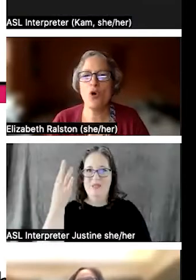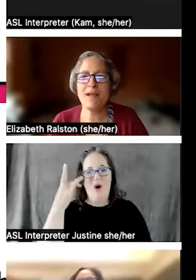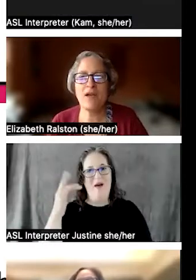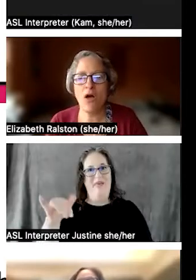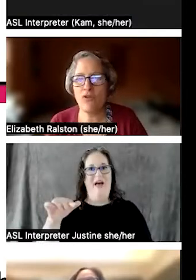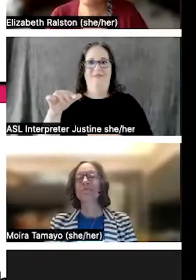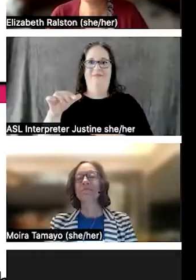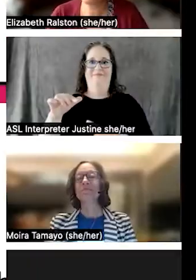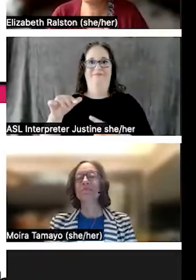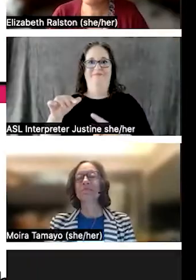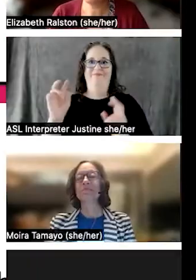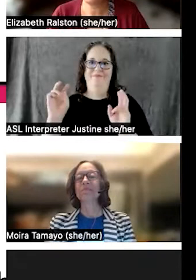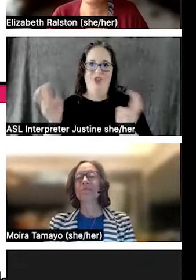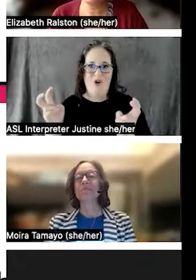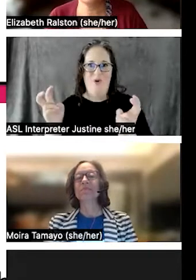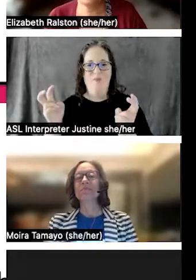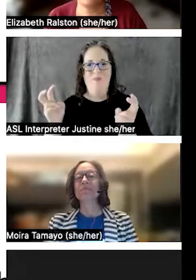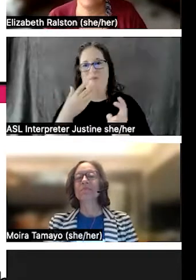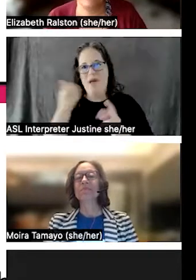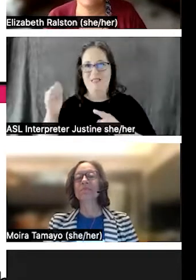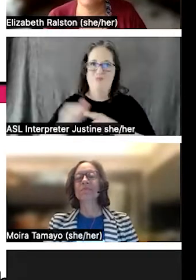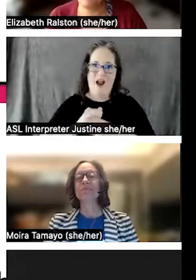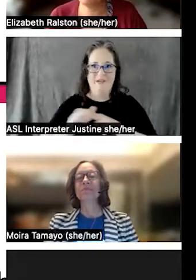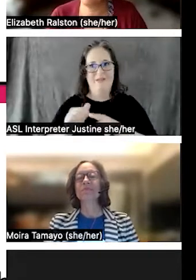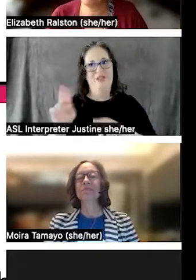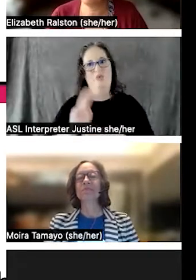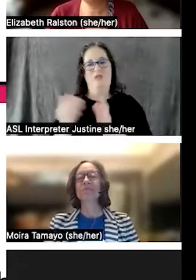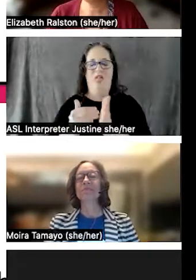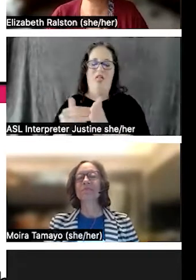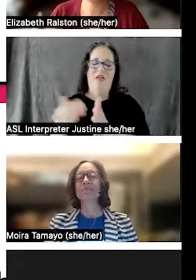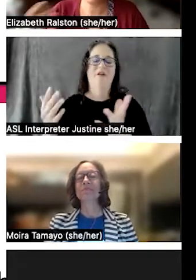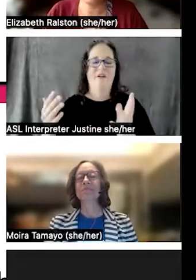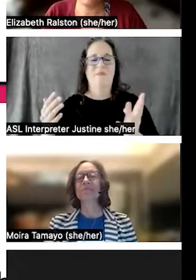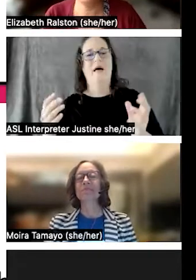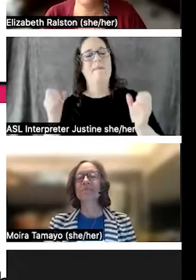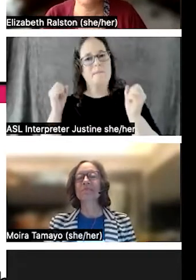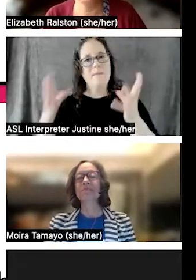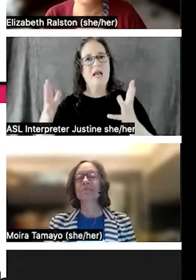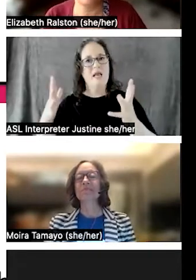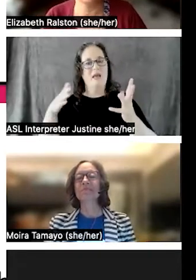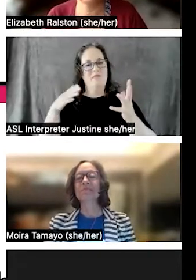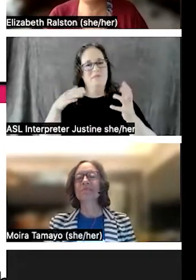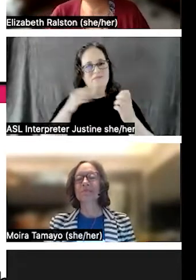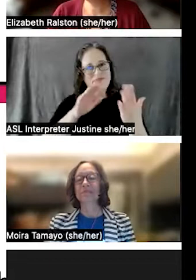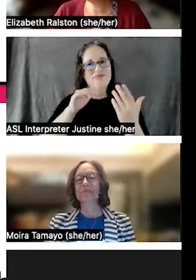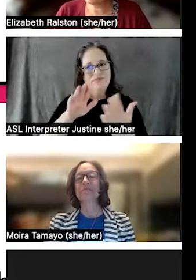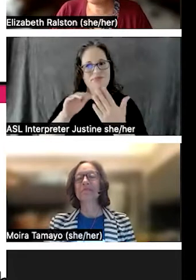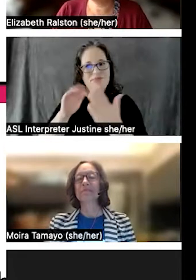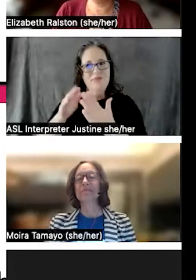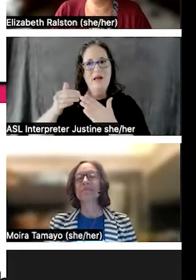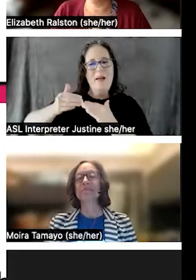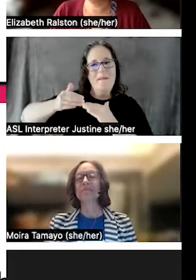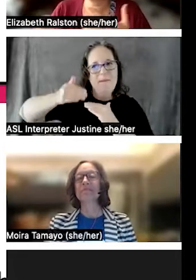there's so many other great ways of doing things that are beyond ADA compliance.